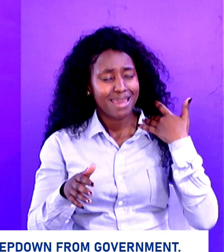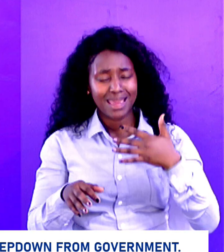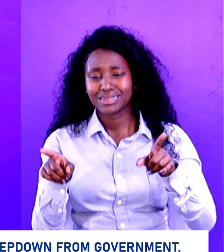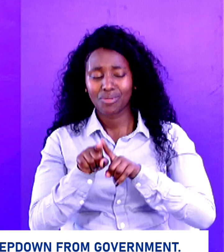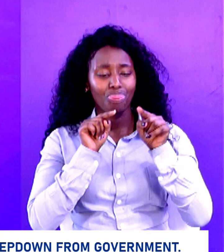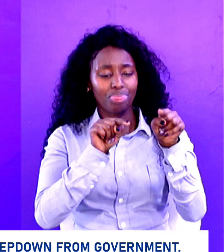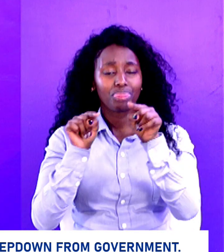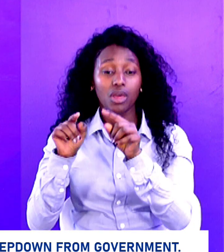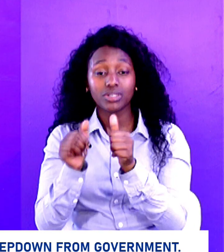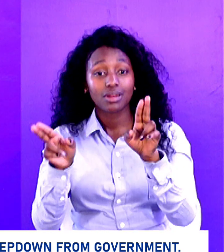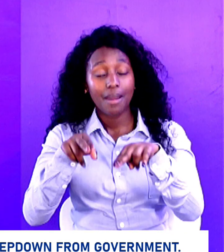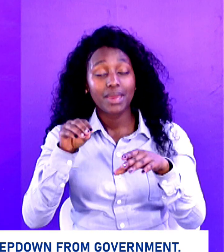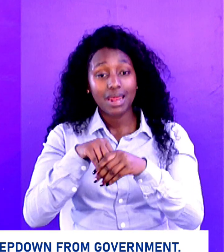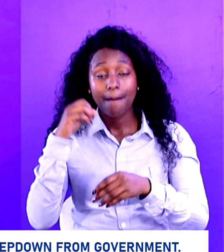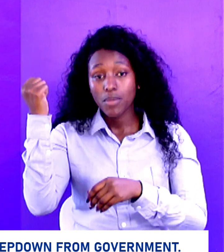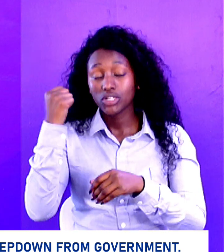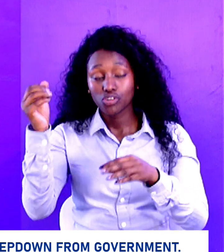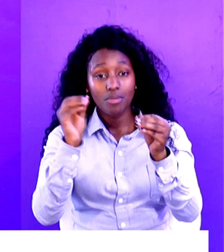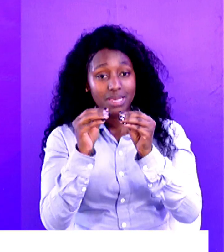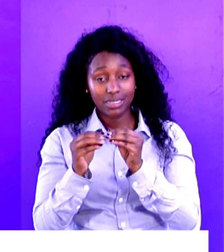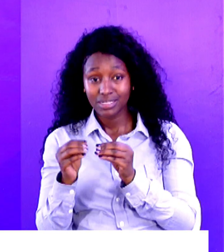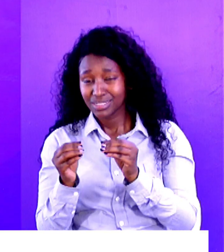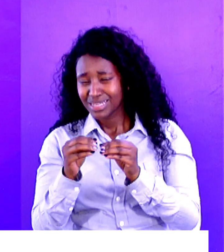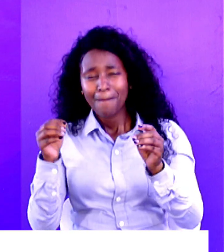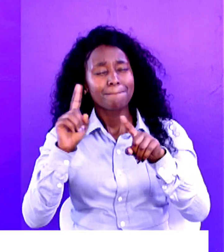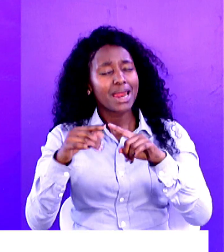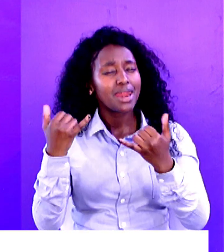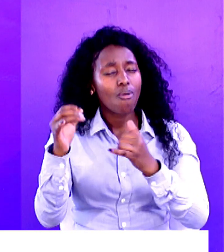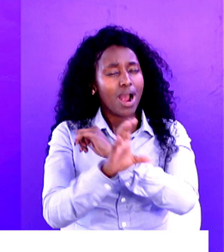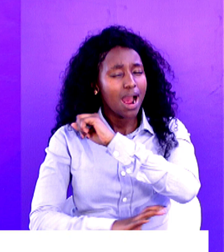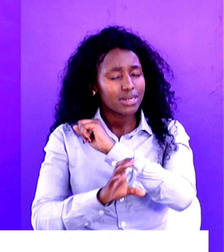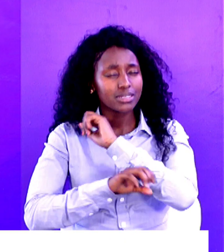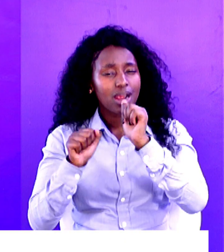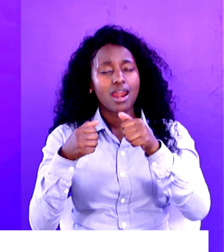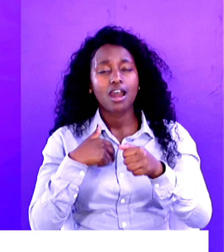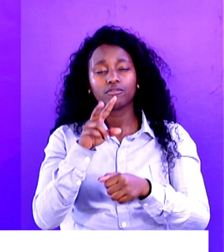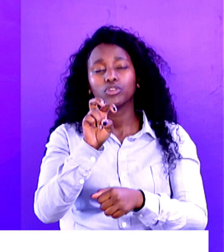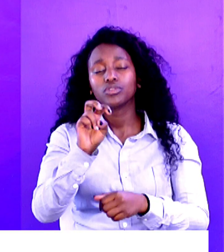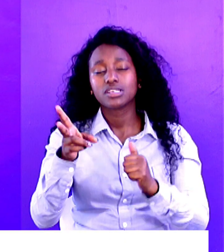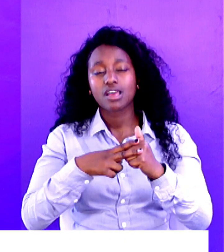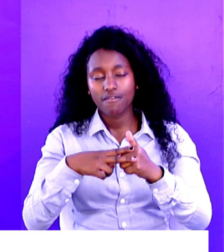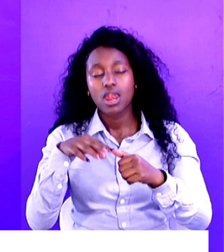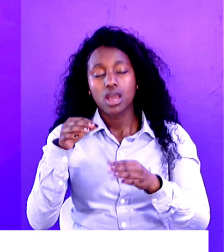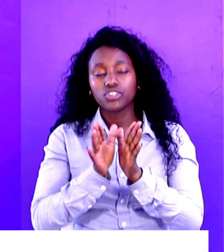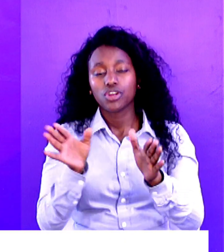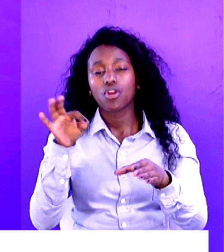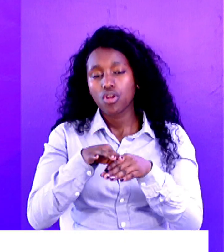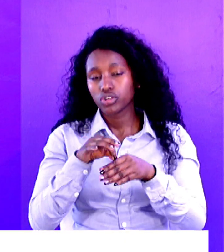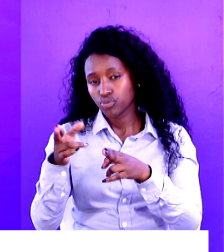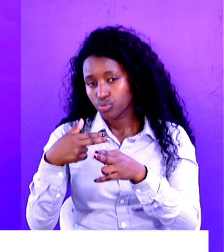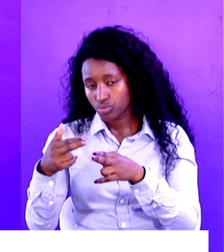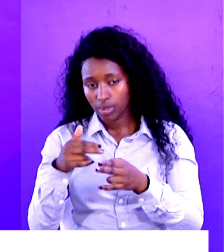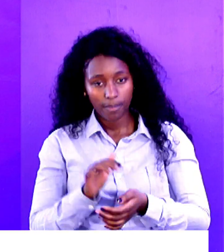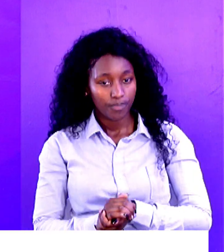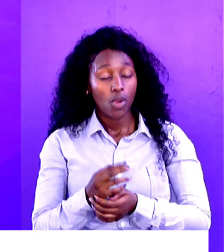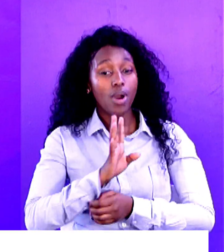in political gatherings as the country edges closer to the 2027 general elections. Speaking during a media briefing